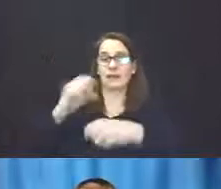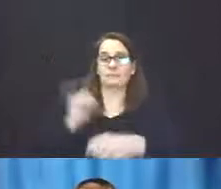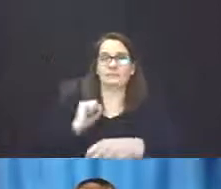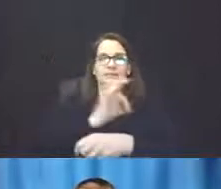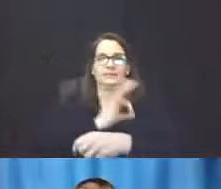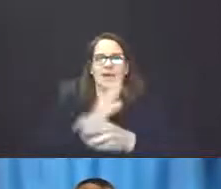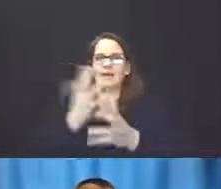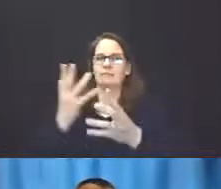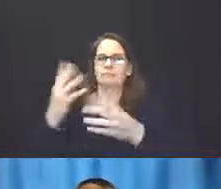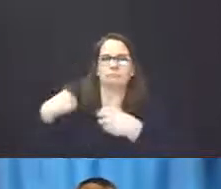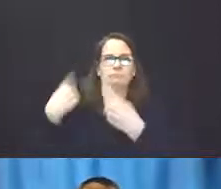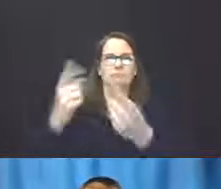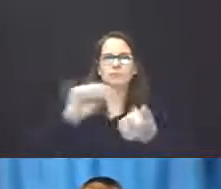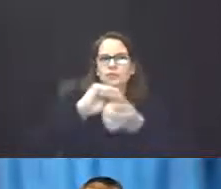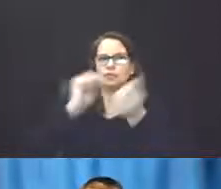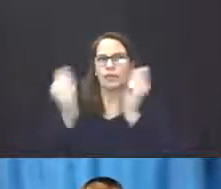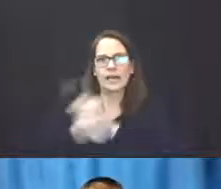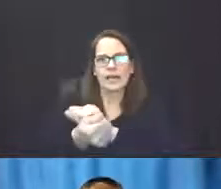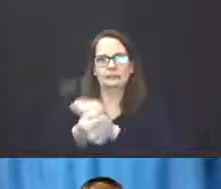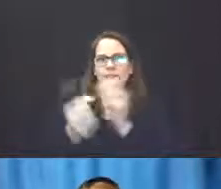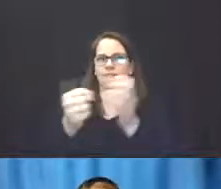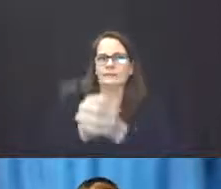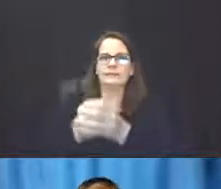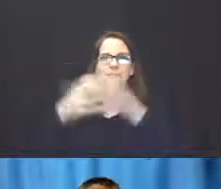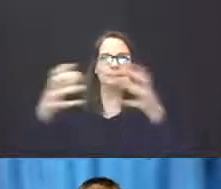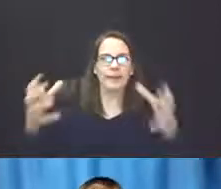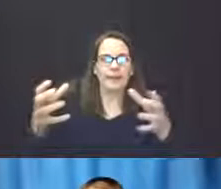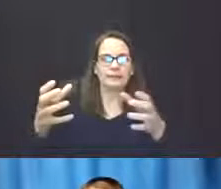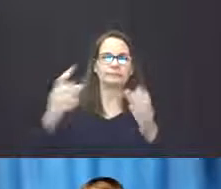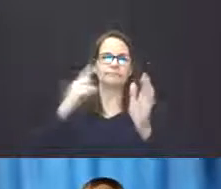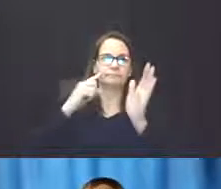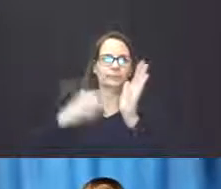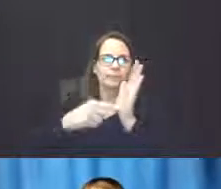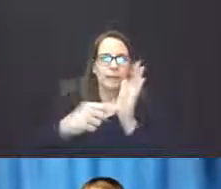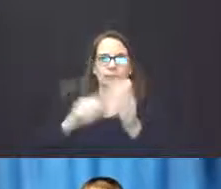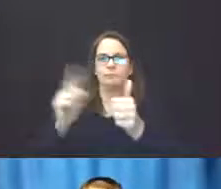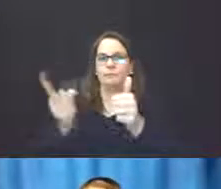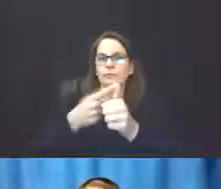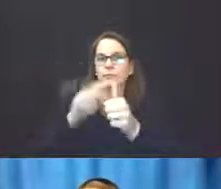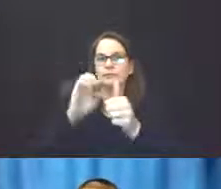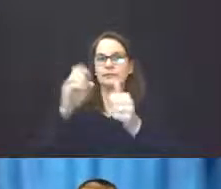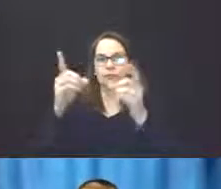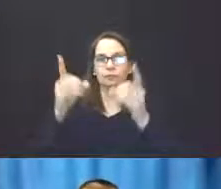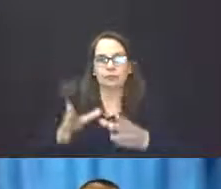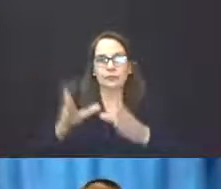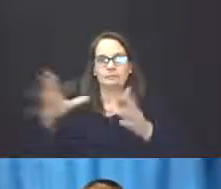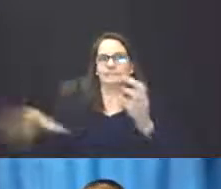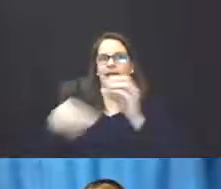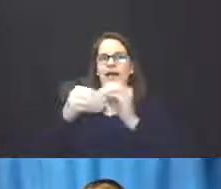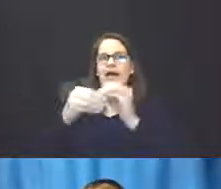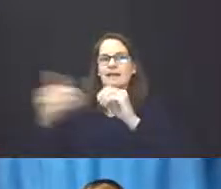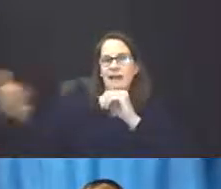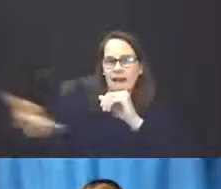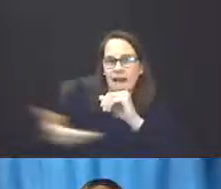And over time, the staff has continued to change and expand. So for example,